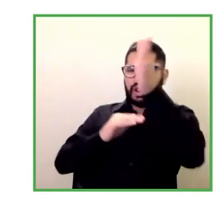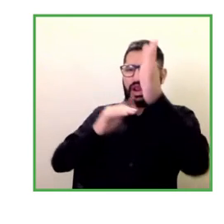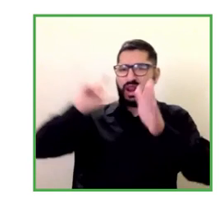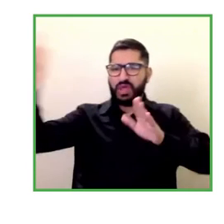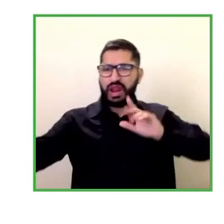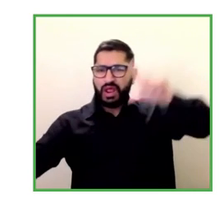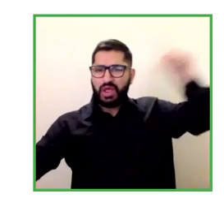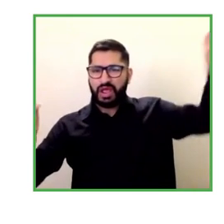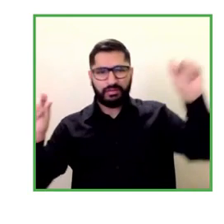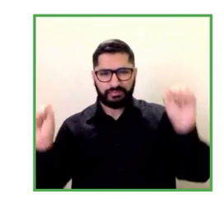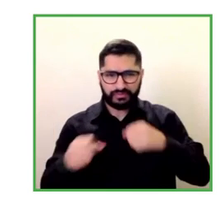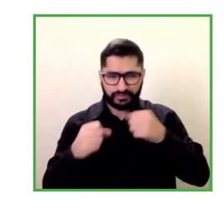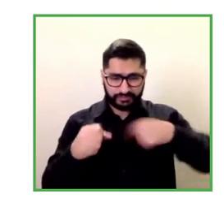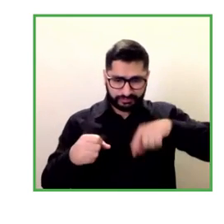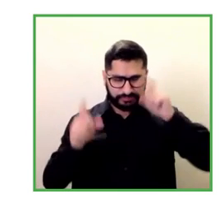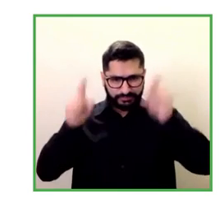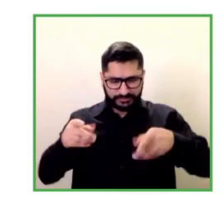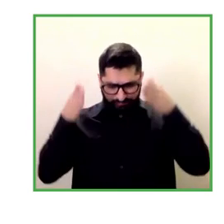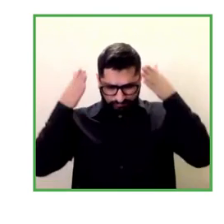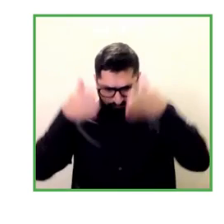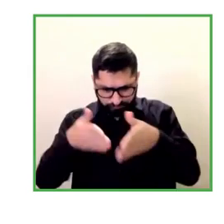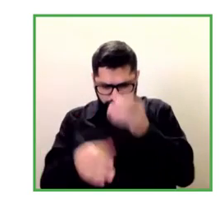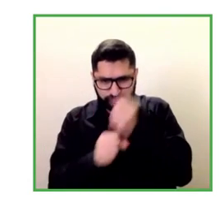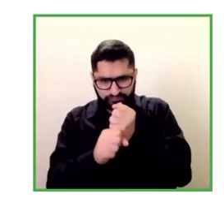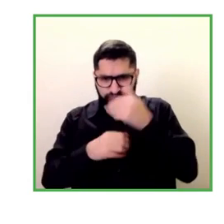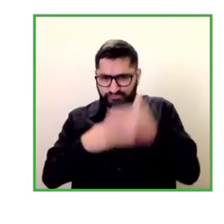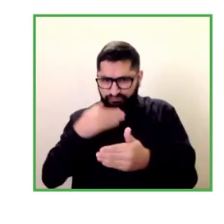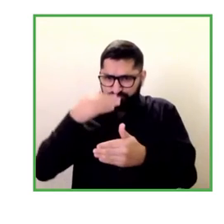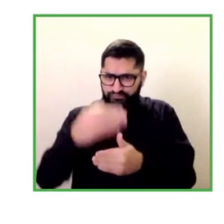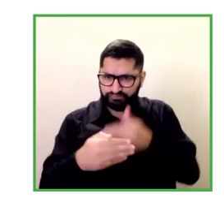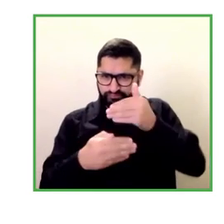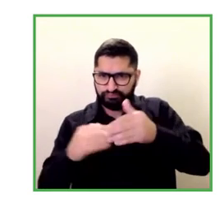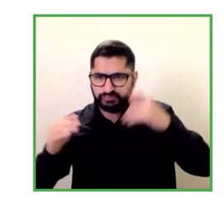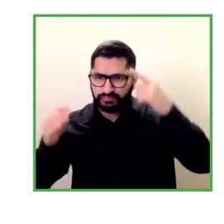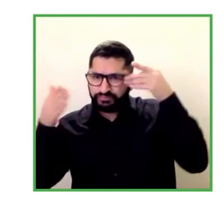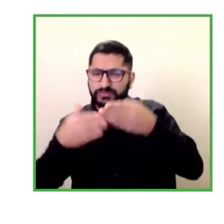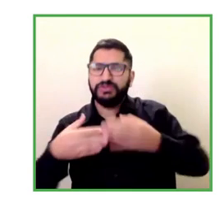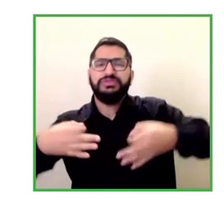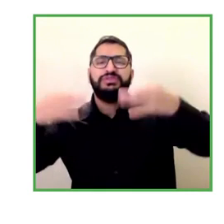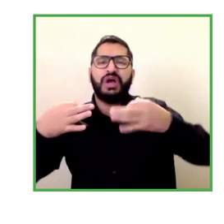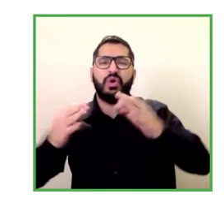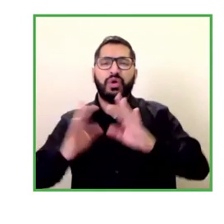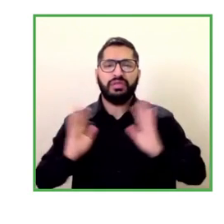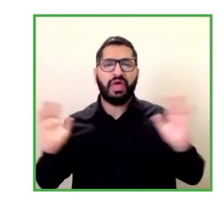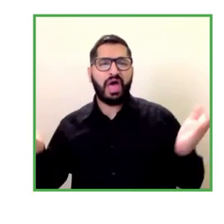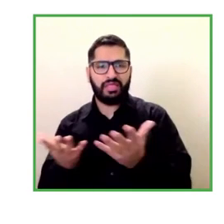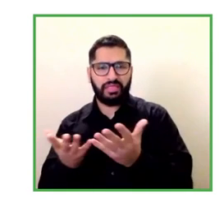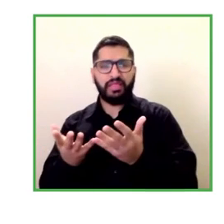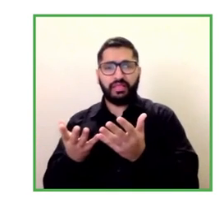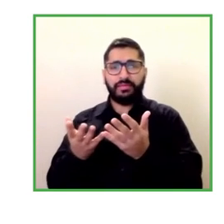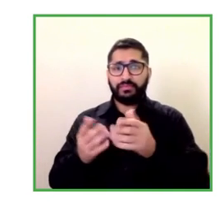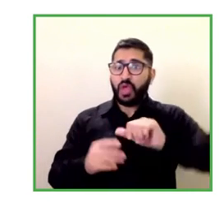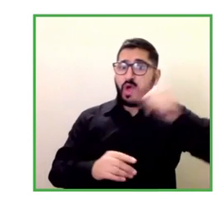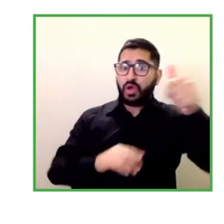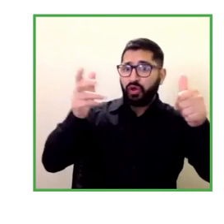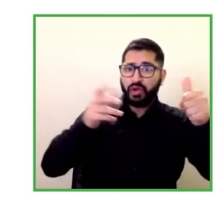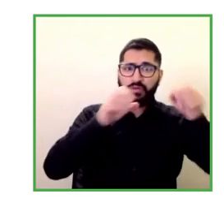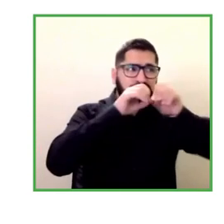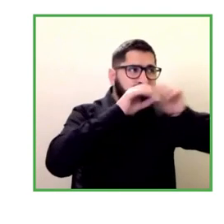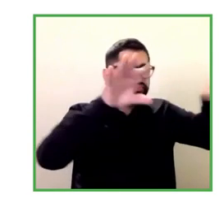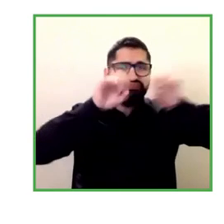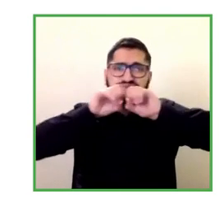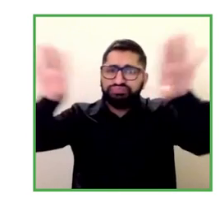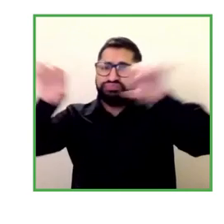view, but we are also working in other projects that will probably start working on with public campaigns that which